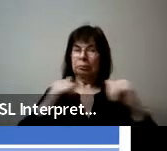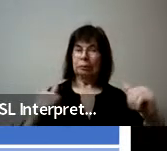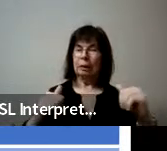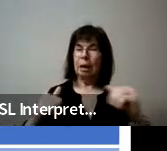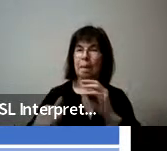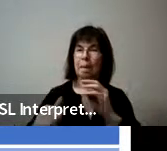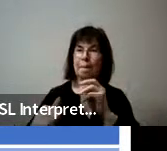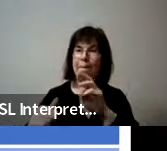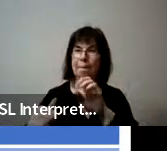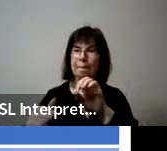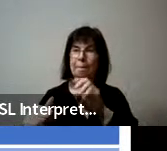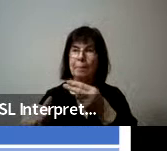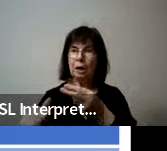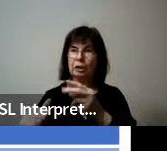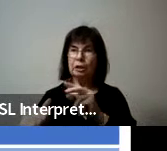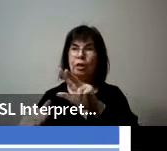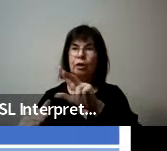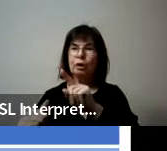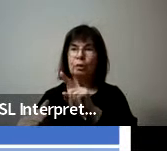the Medicaid